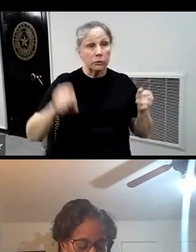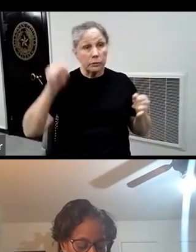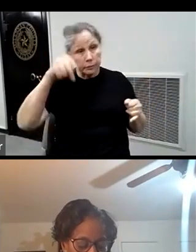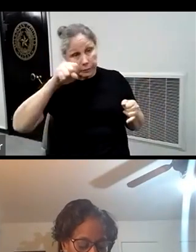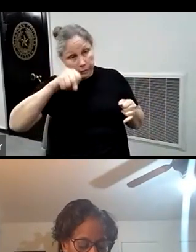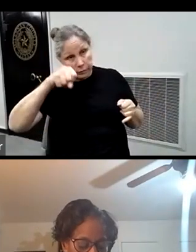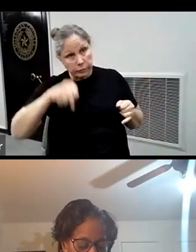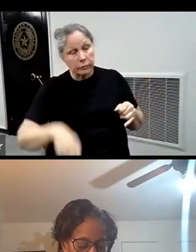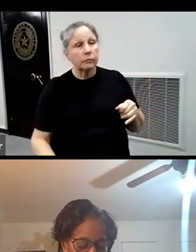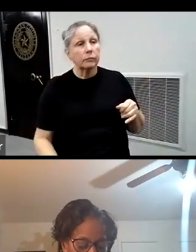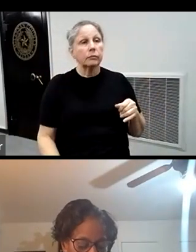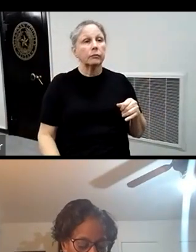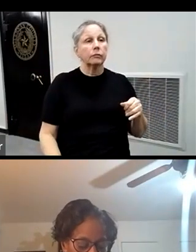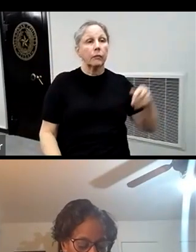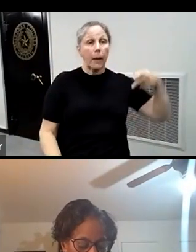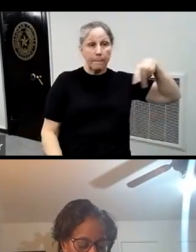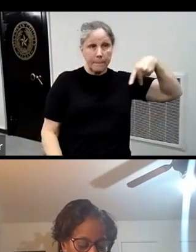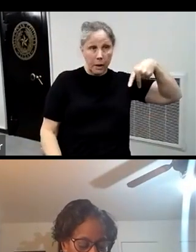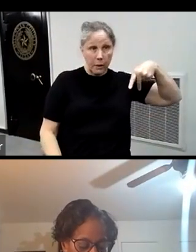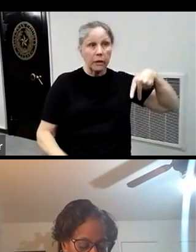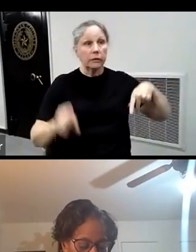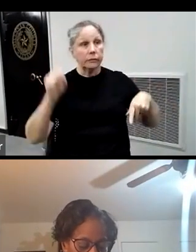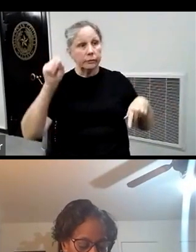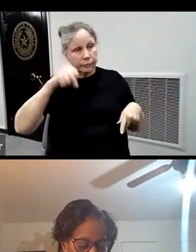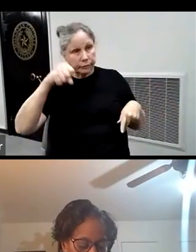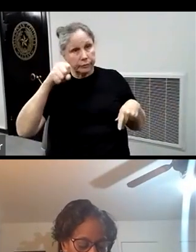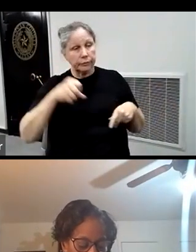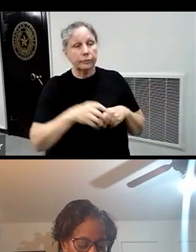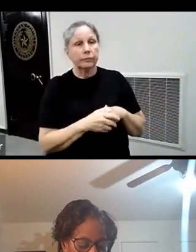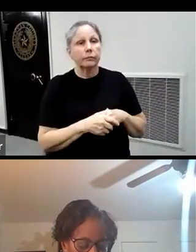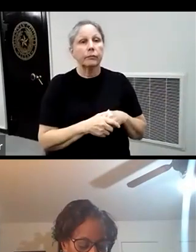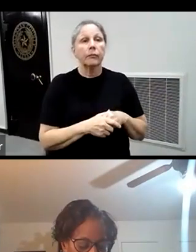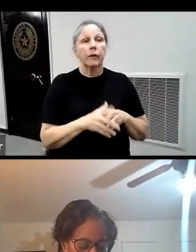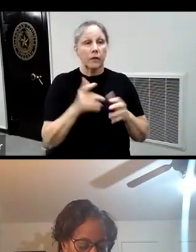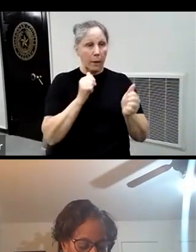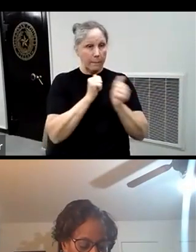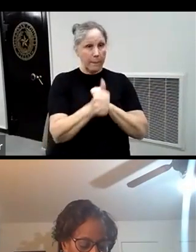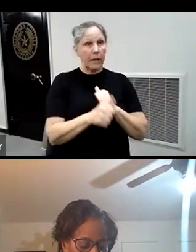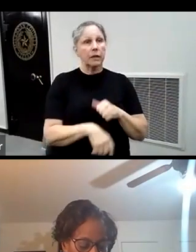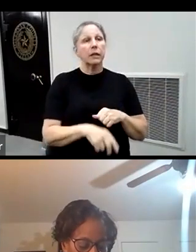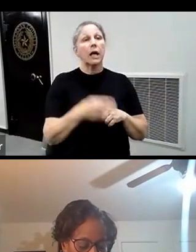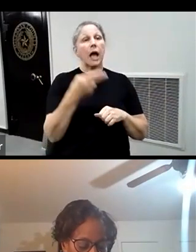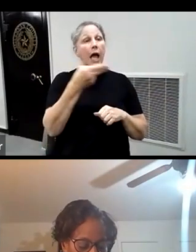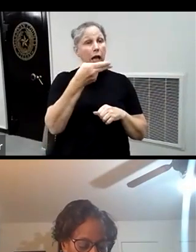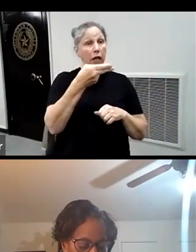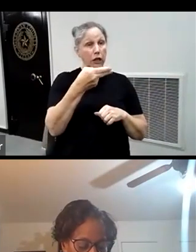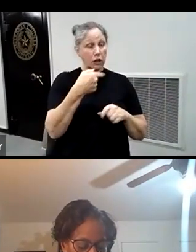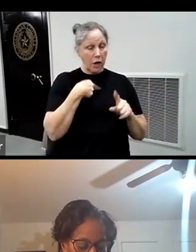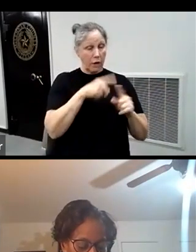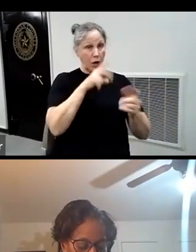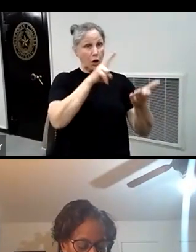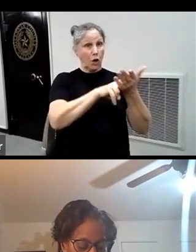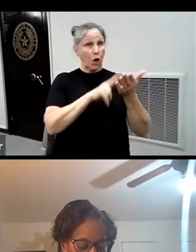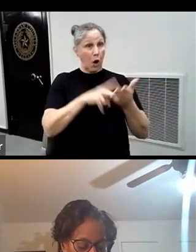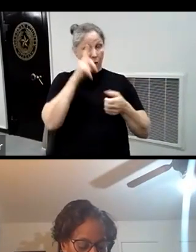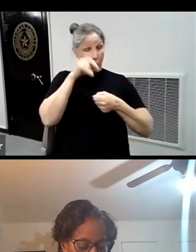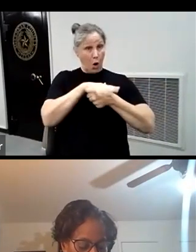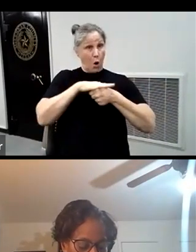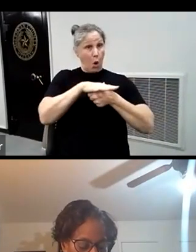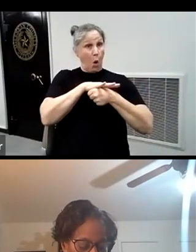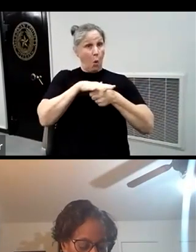Aye. Commissioner Perry. Aye. Pass. Under H is contracts and local